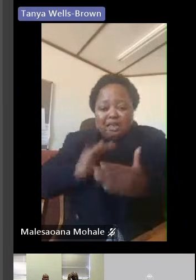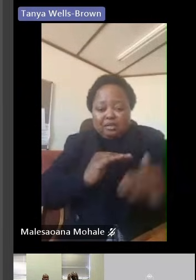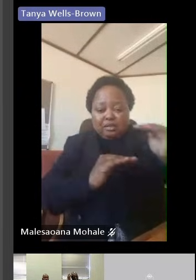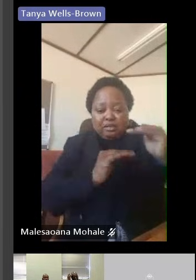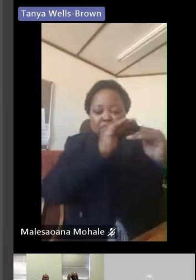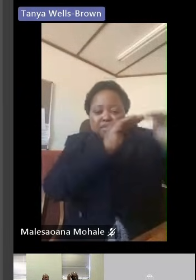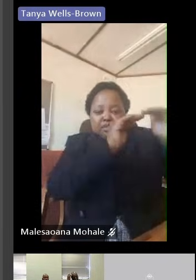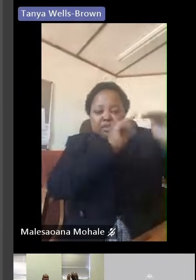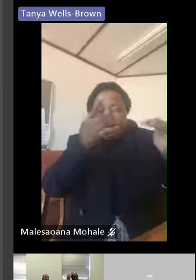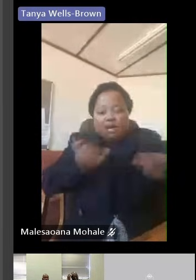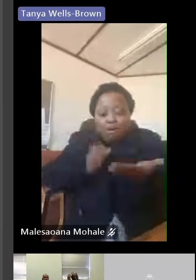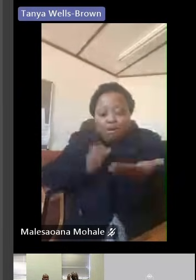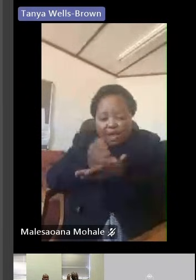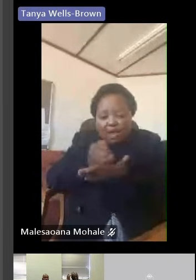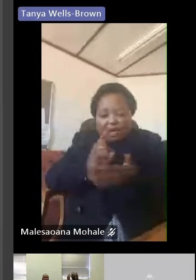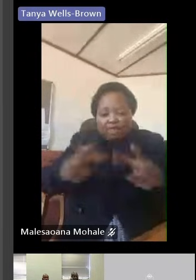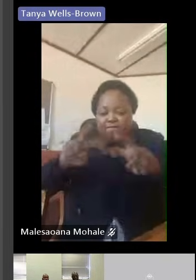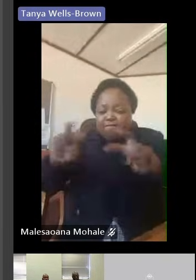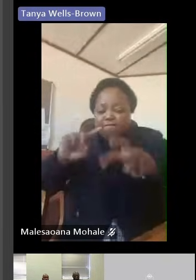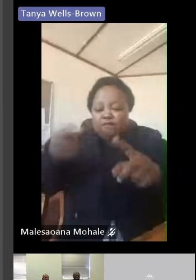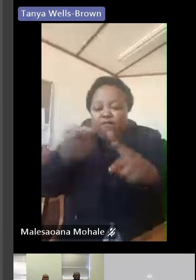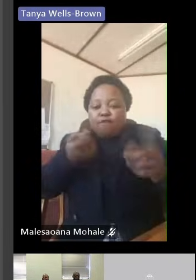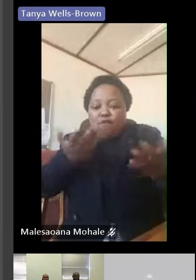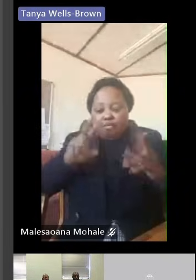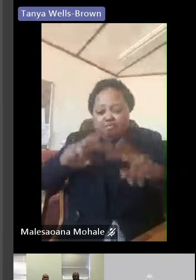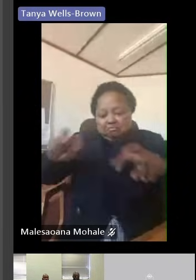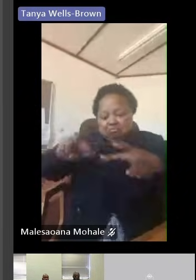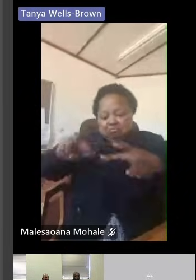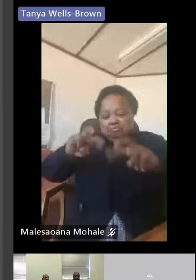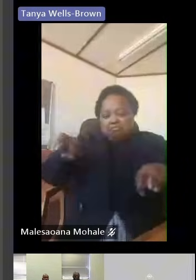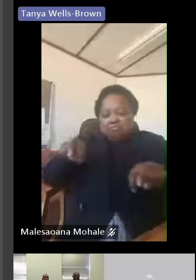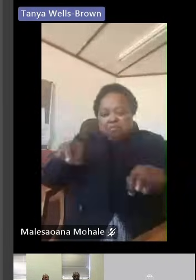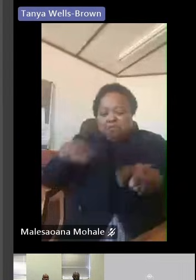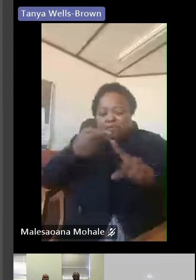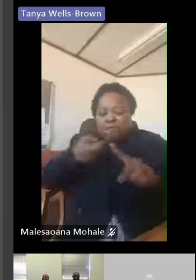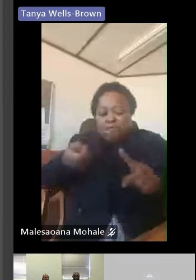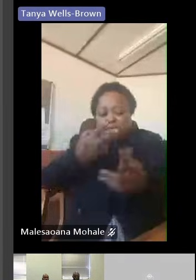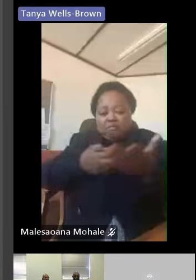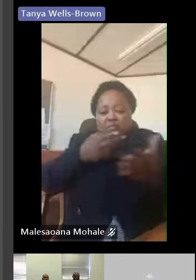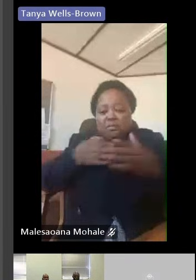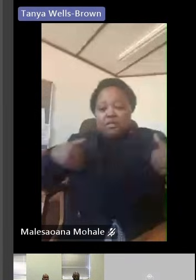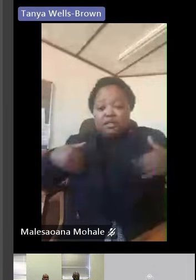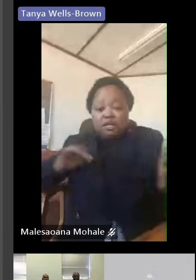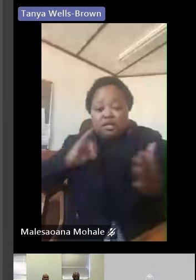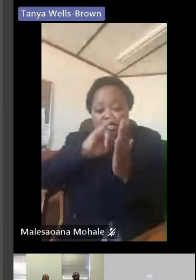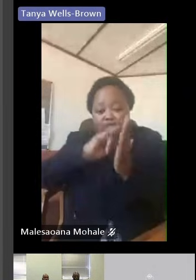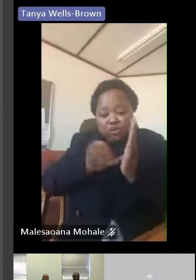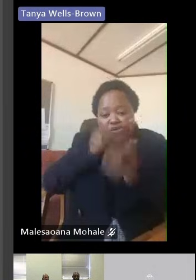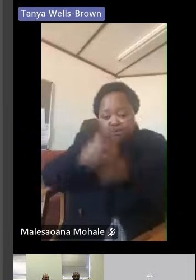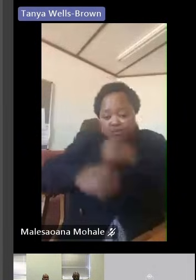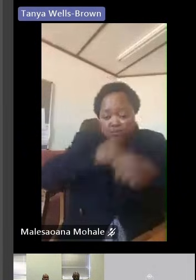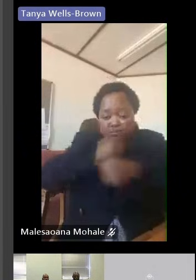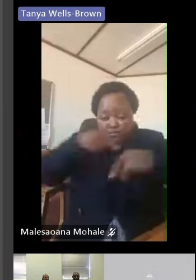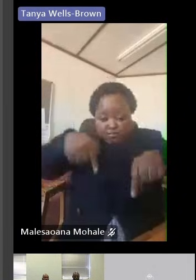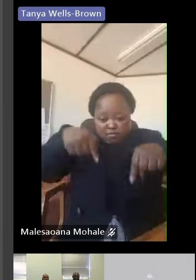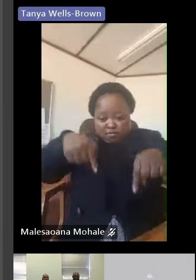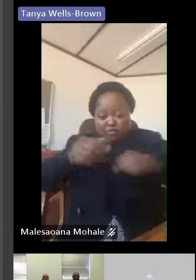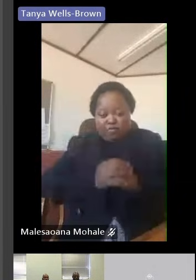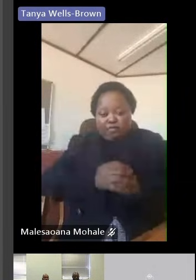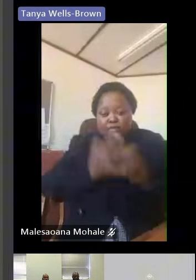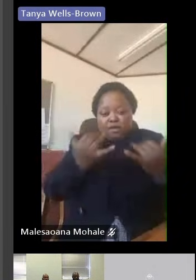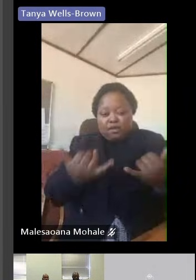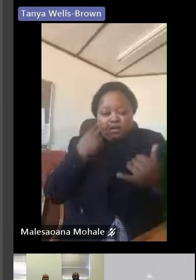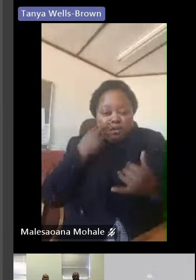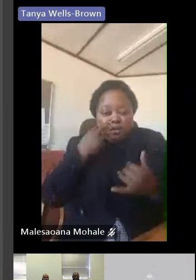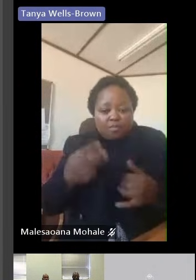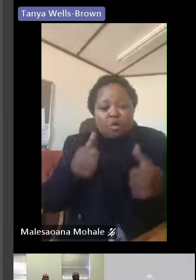that are coming through from the research that I undertook in January of this year. We're going to look at some good